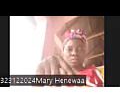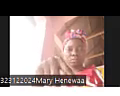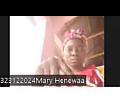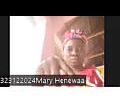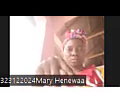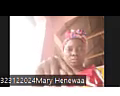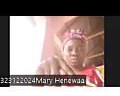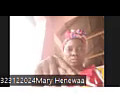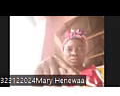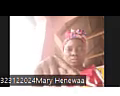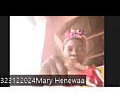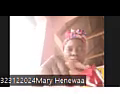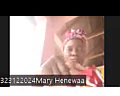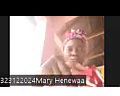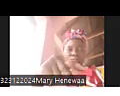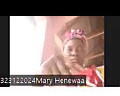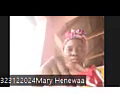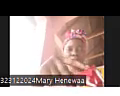Q.